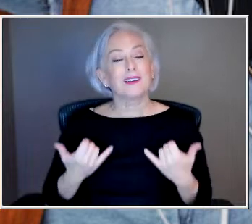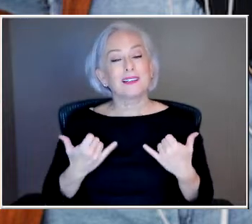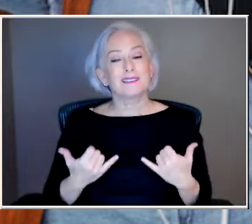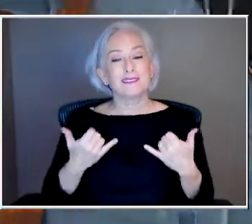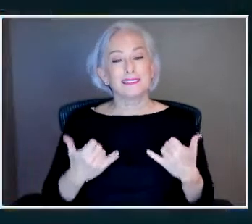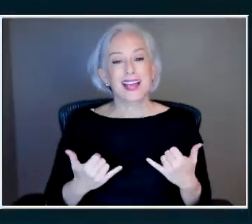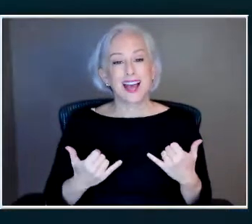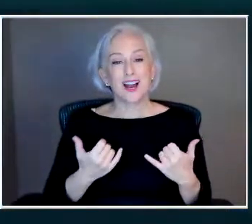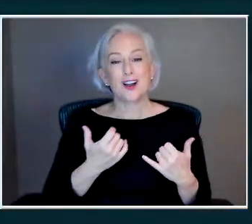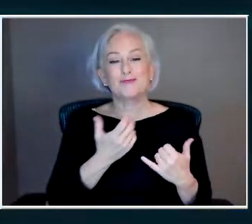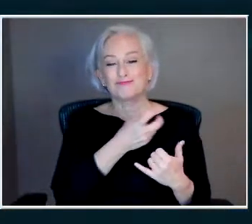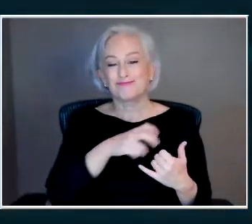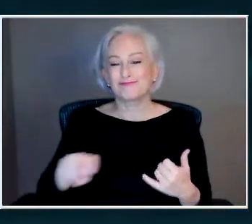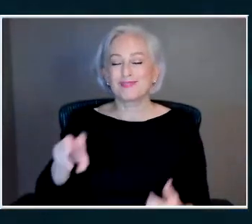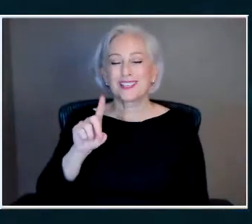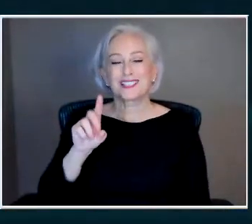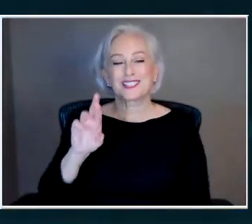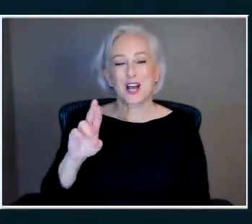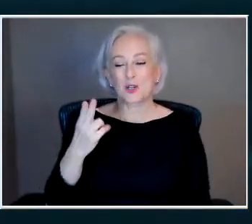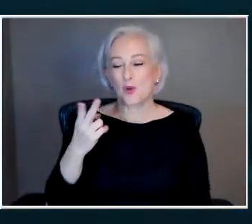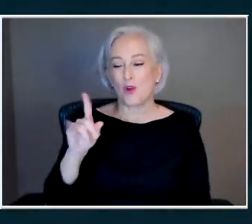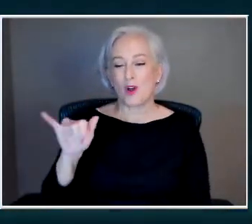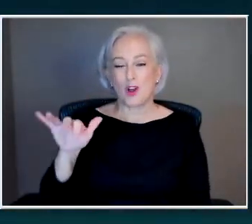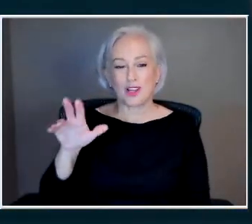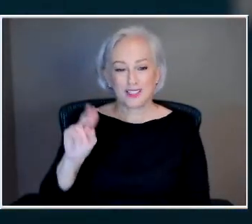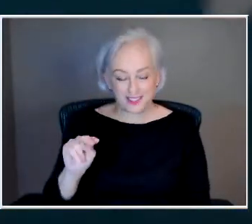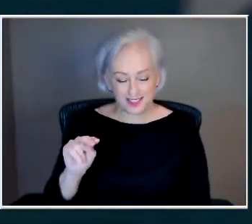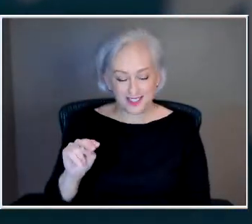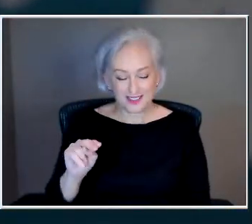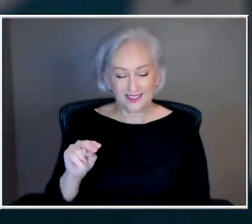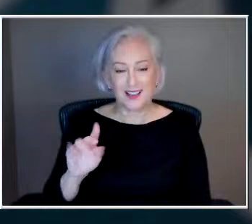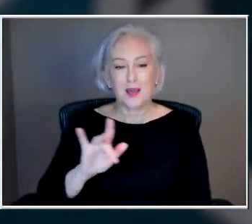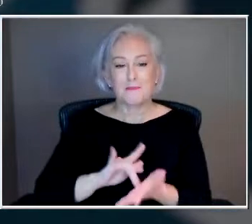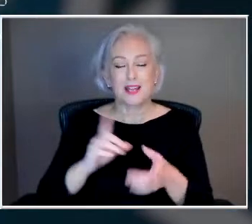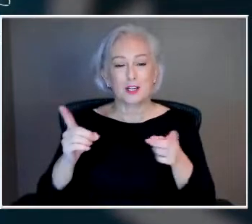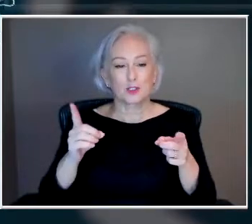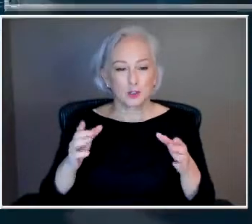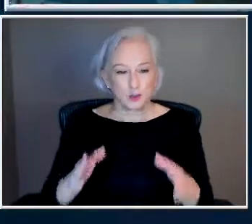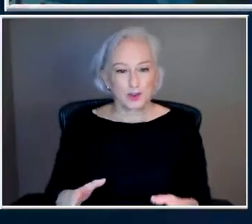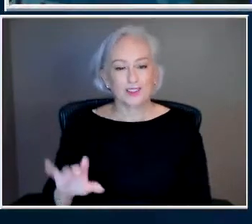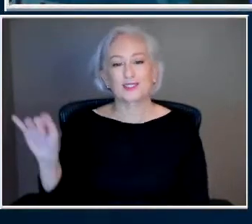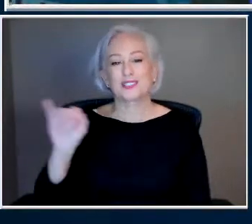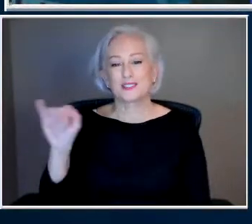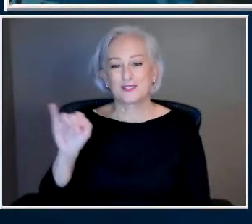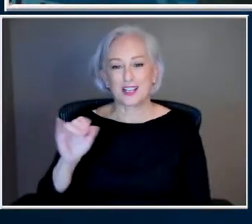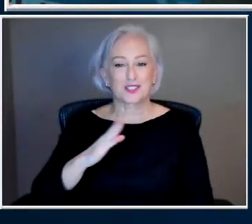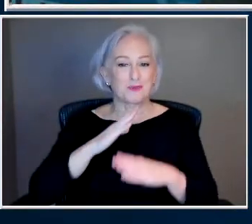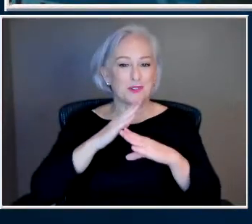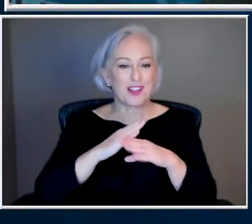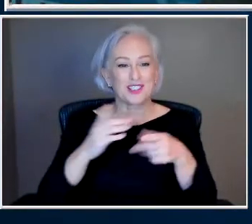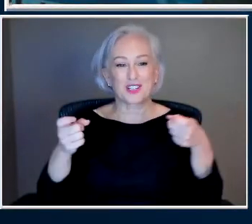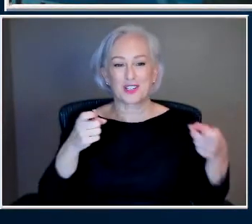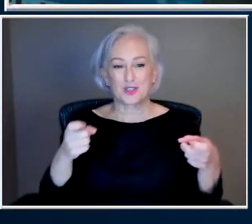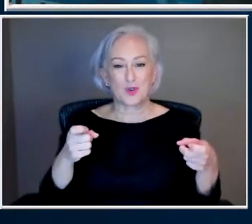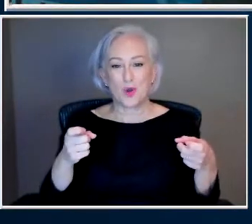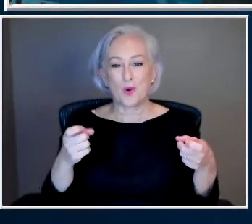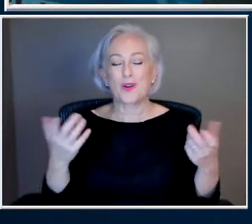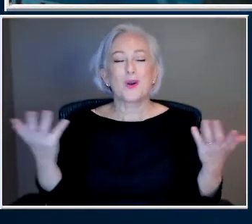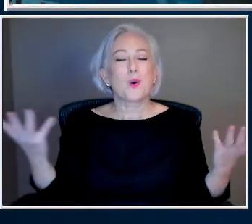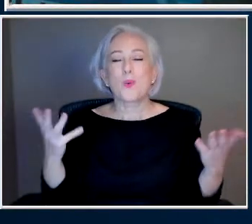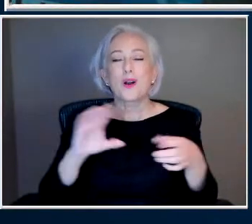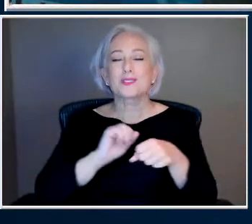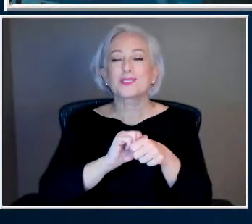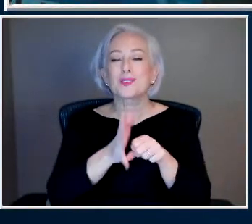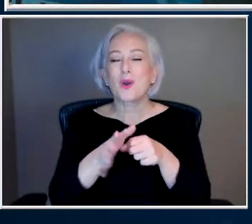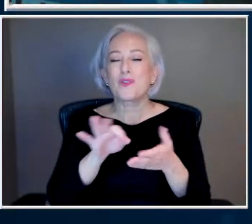Dr. Dana Hawkinson, the Medical Director of Infection Prevention and Control, with our COVID count. Dr. Hawkinson. Yeah, we didn't have